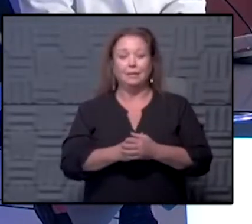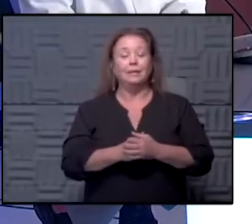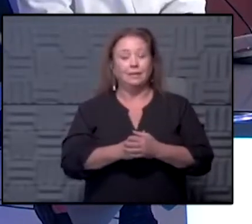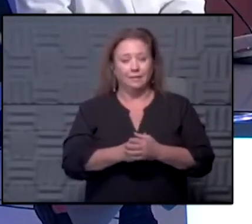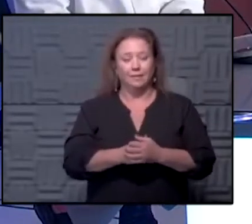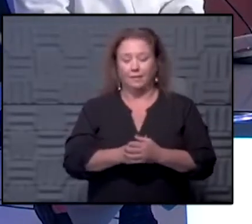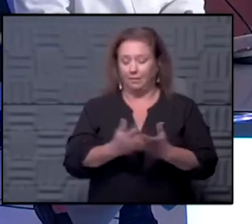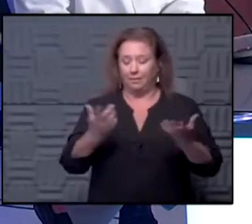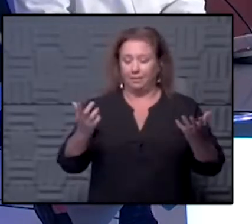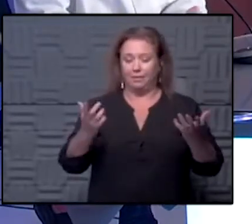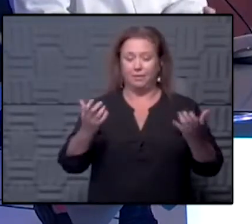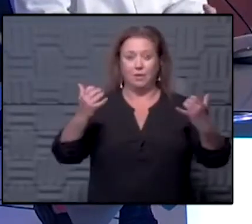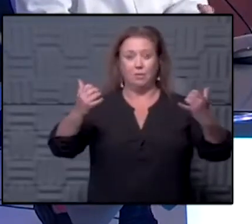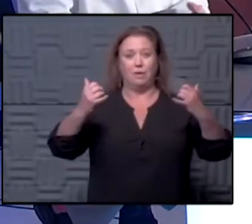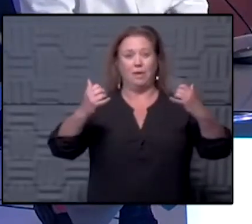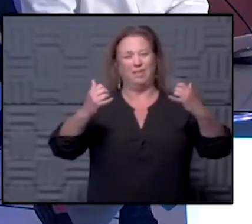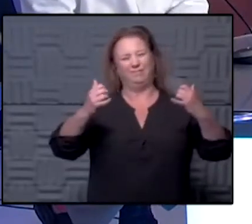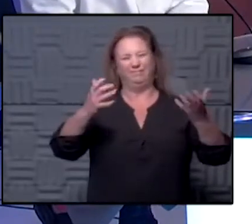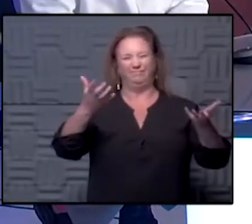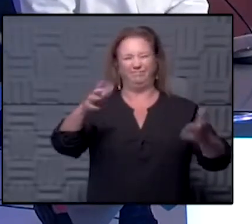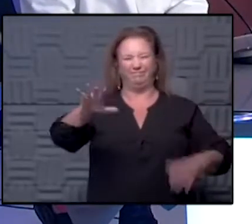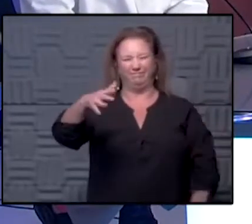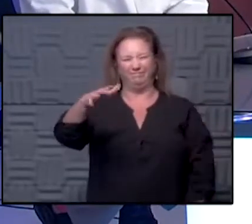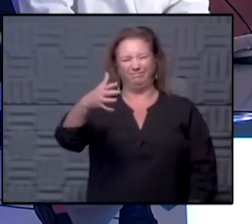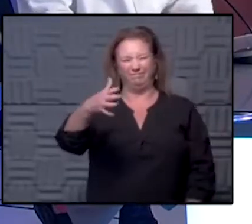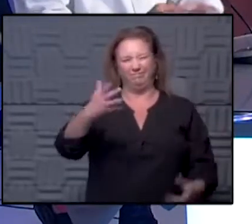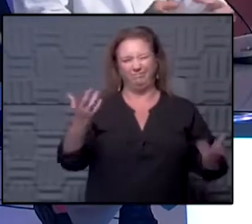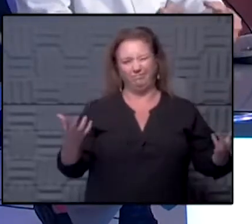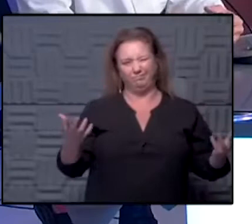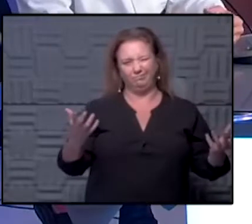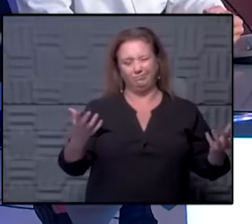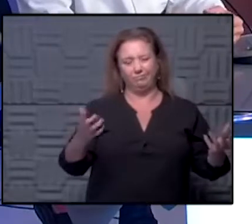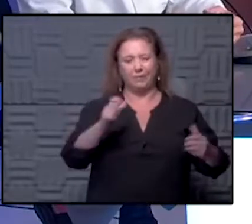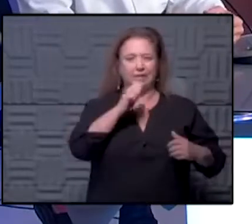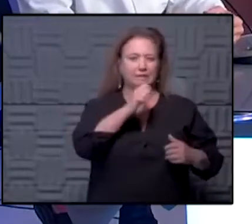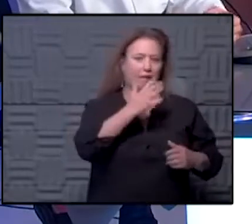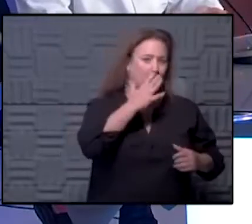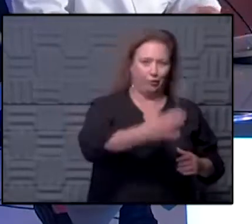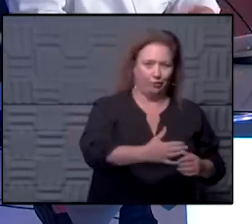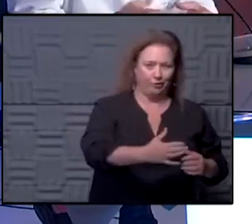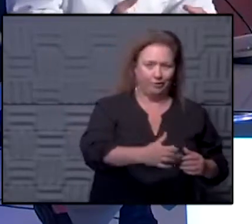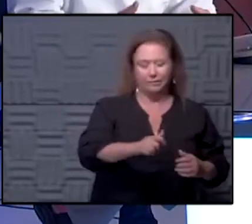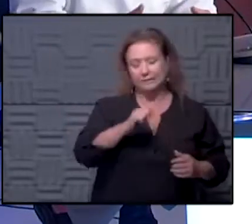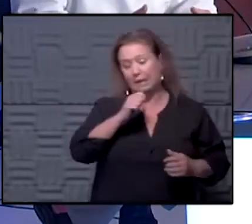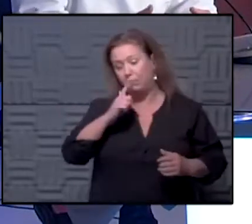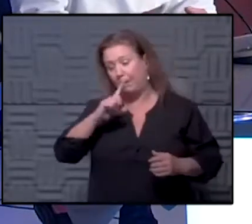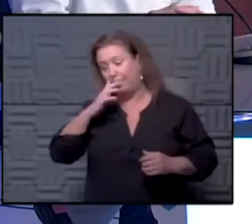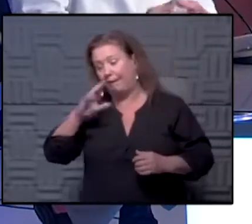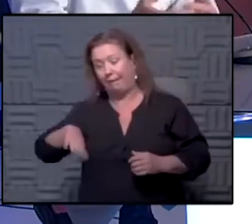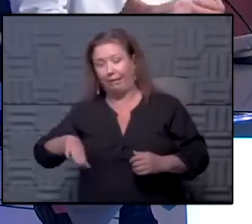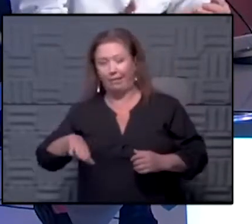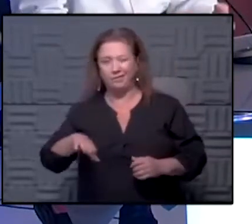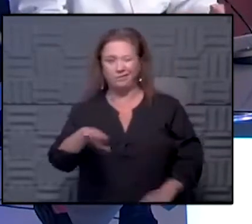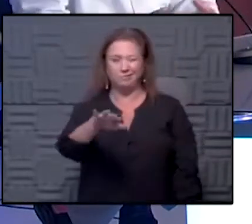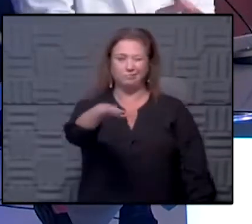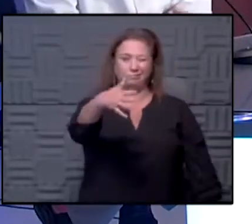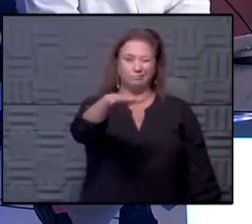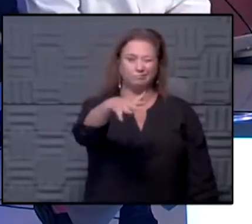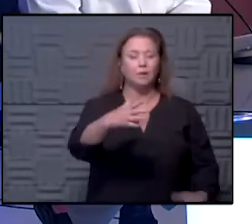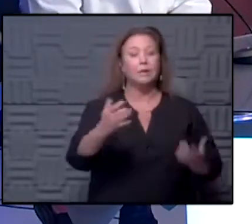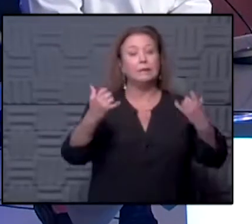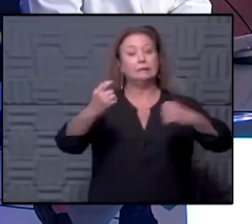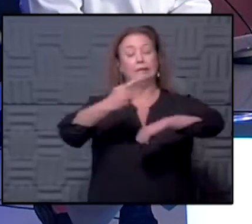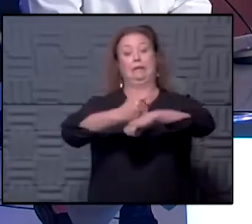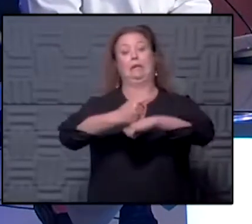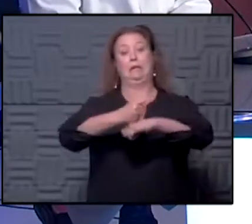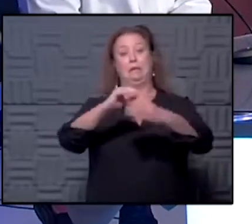I think we're just kind of at a meh part right now. As far it's not real good, but it's not real bad either. Okay. So as of today,